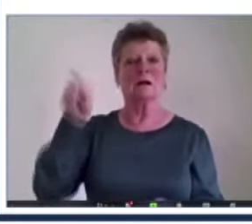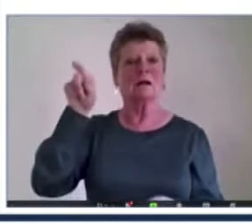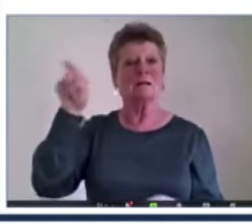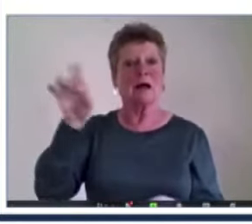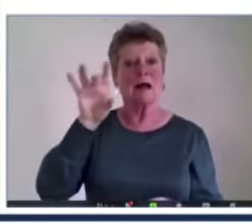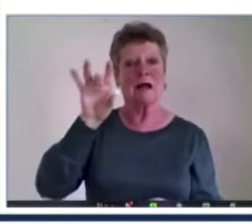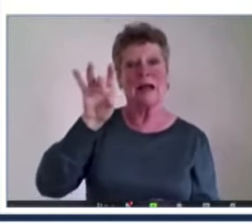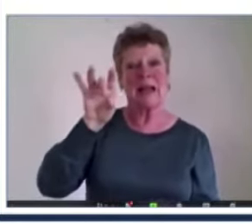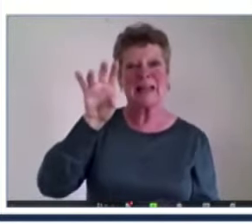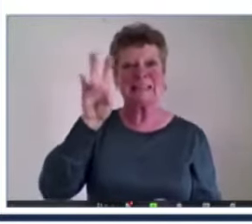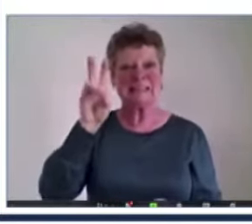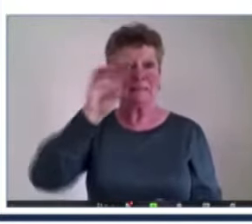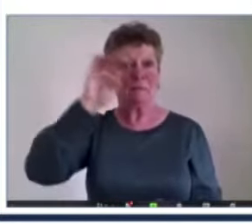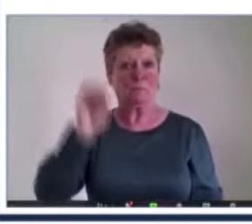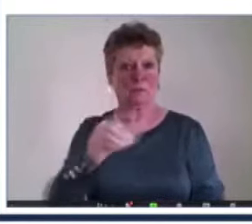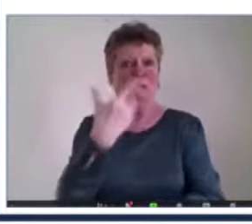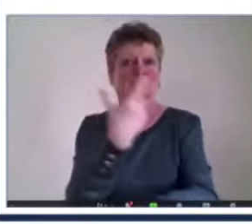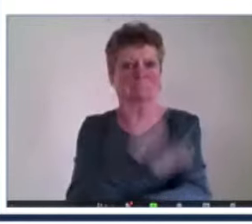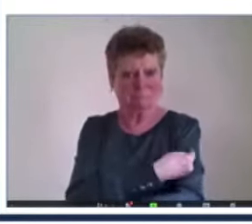fully vaccinated.